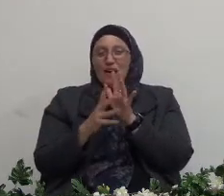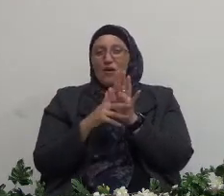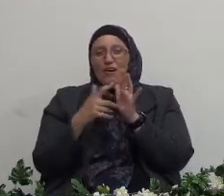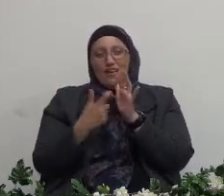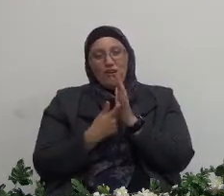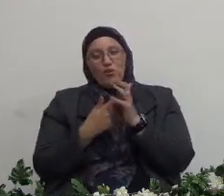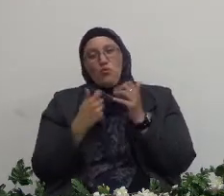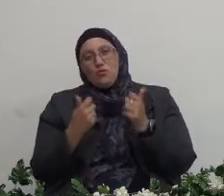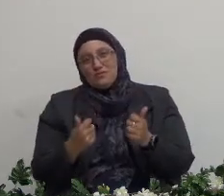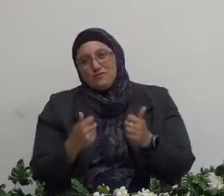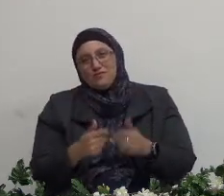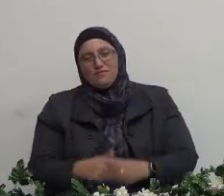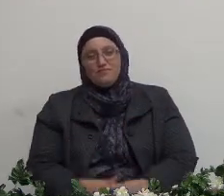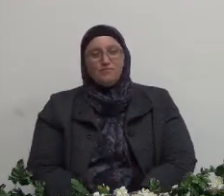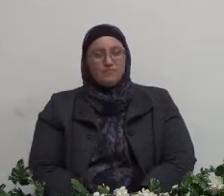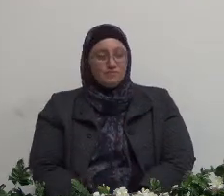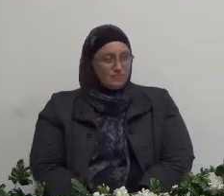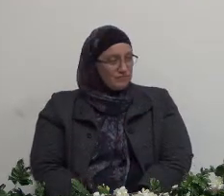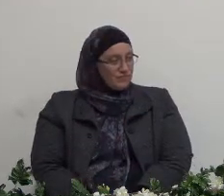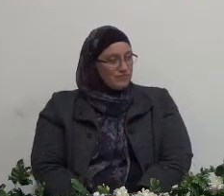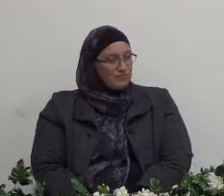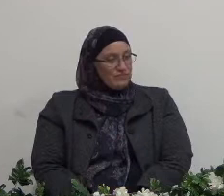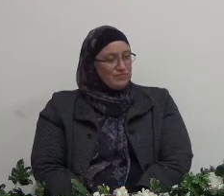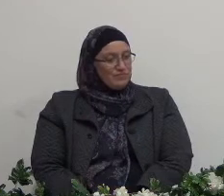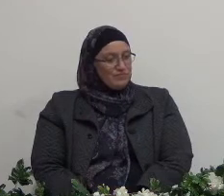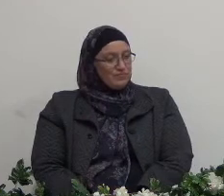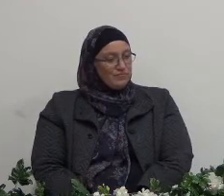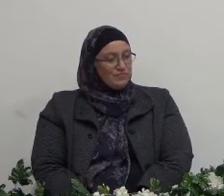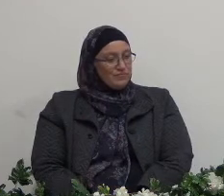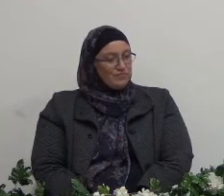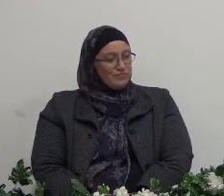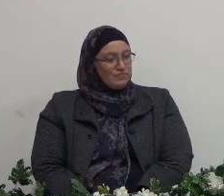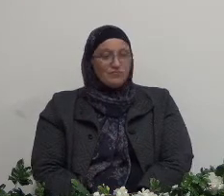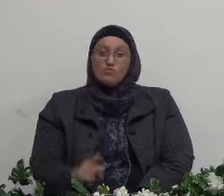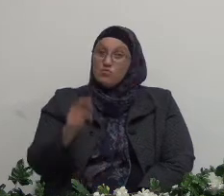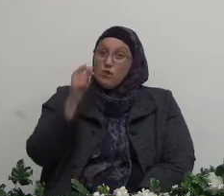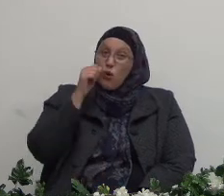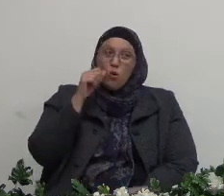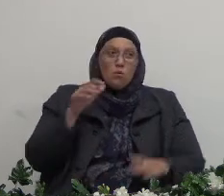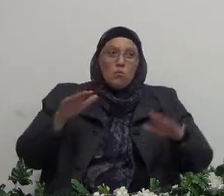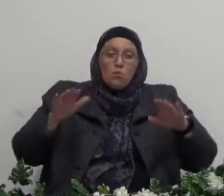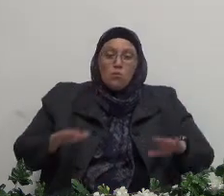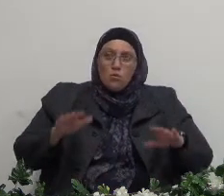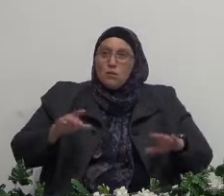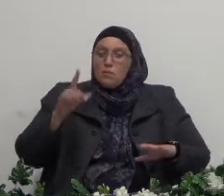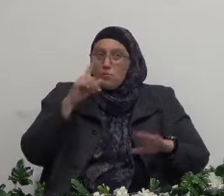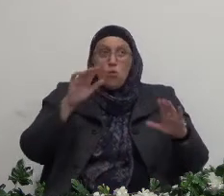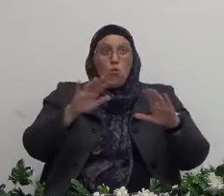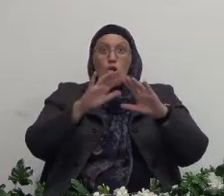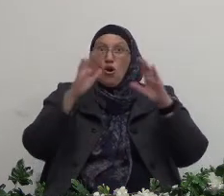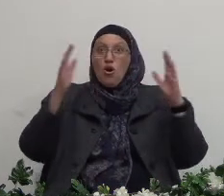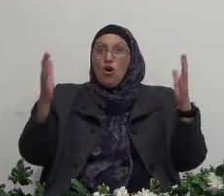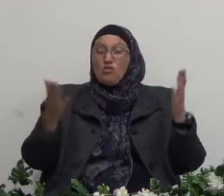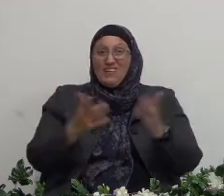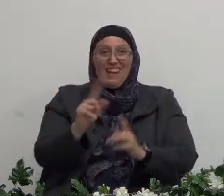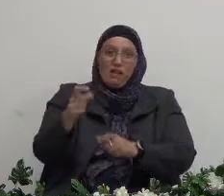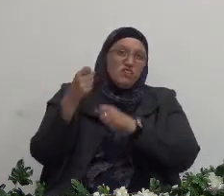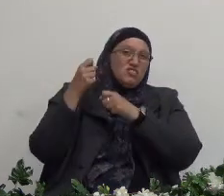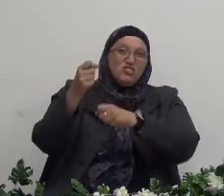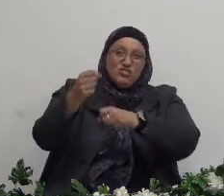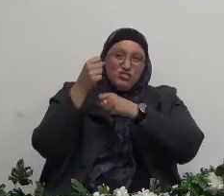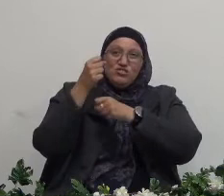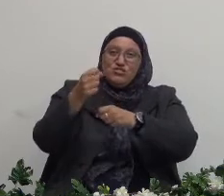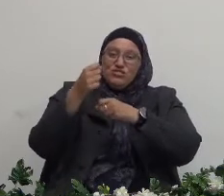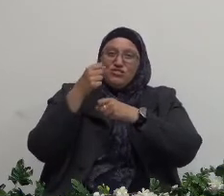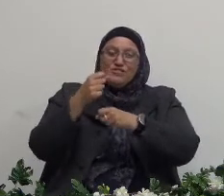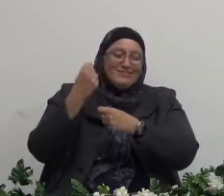think, for example, the Muslims around the world resist? And if you take a look at Muslims right now, and the way